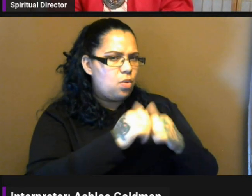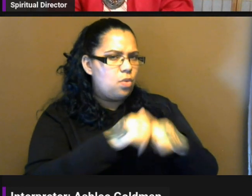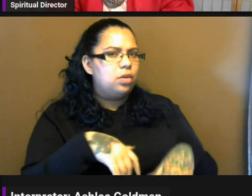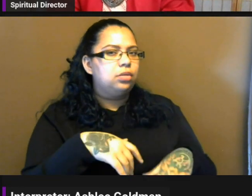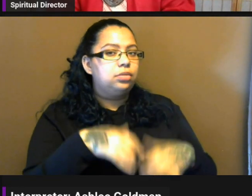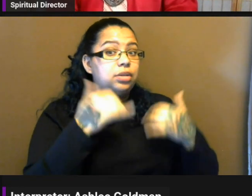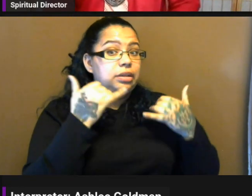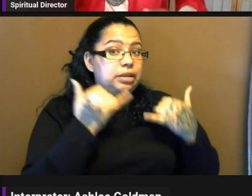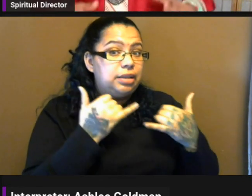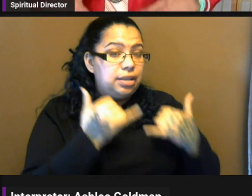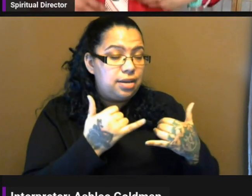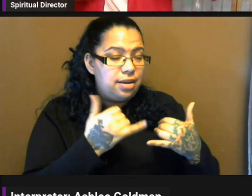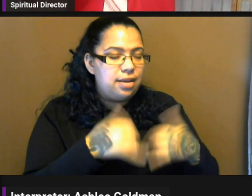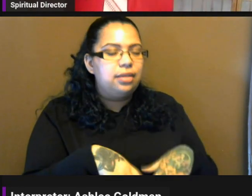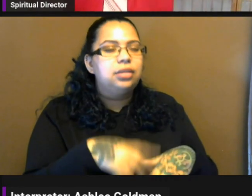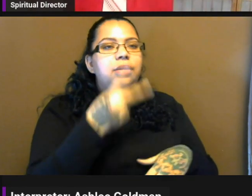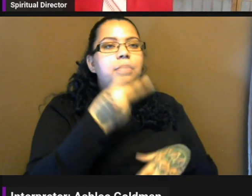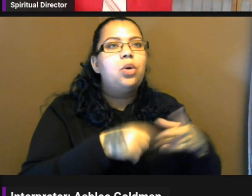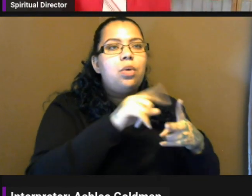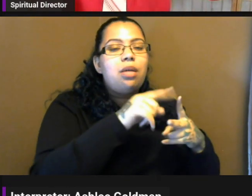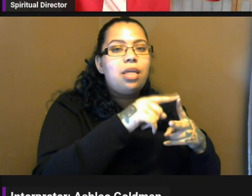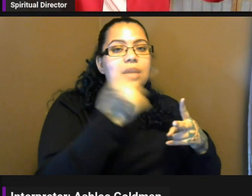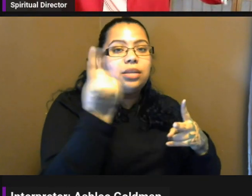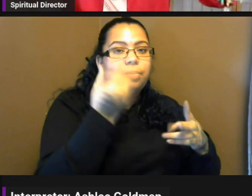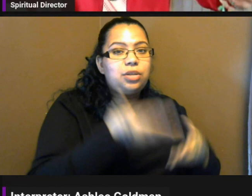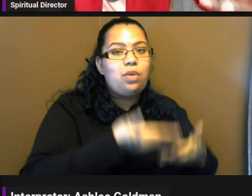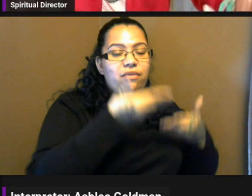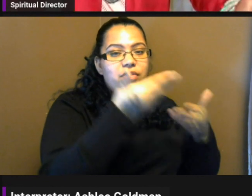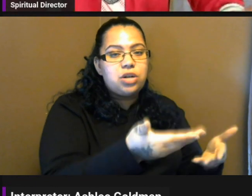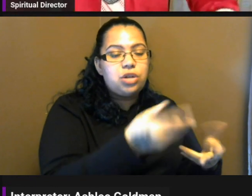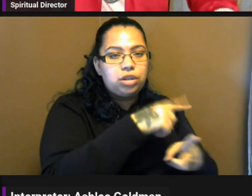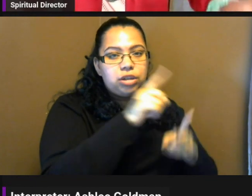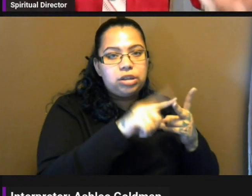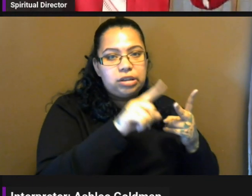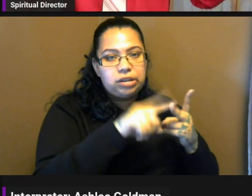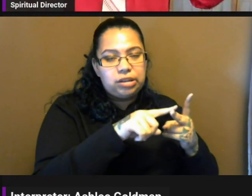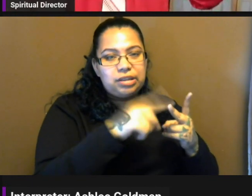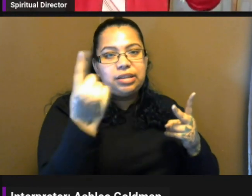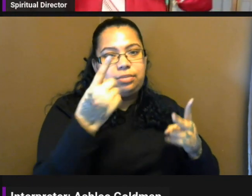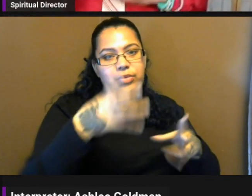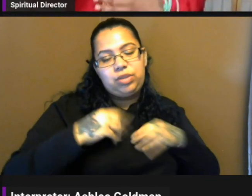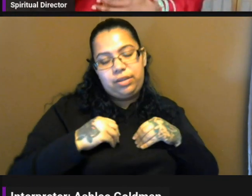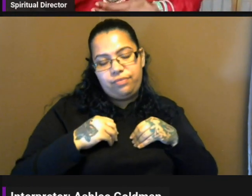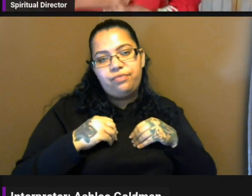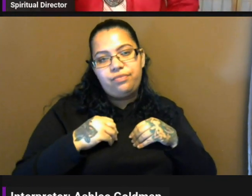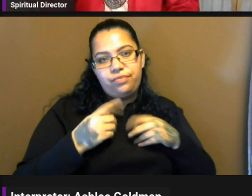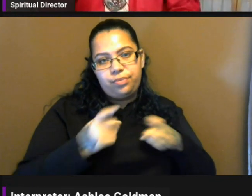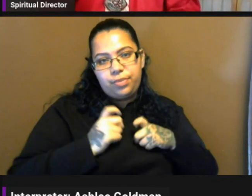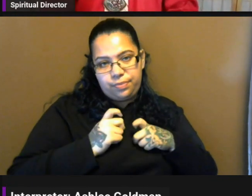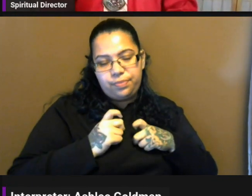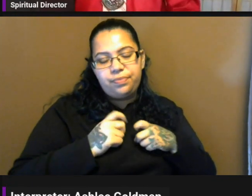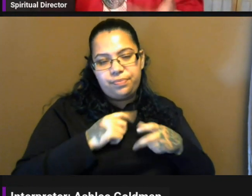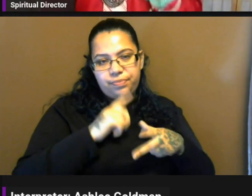today, both as something to offer and something to receive?